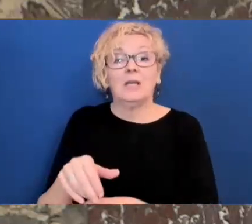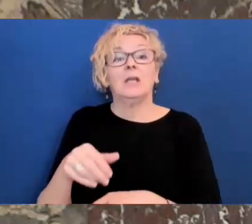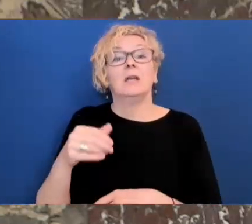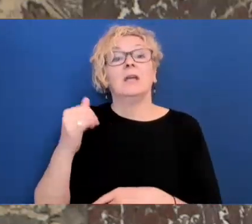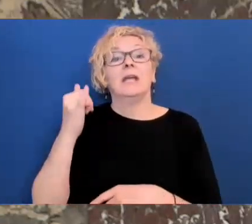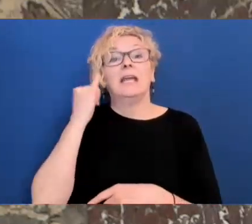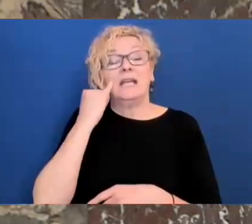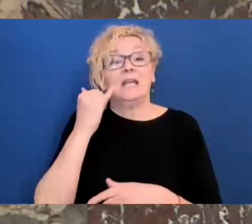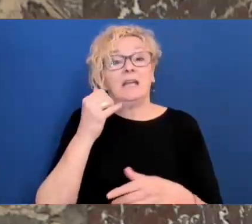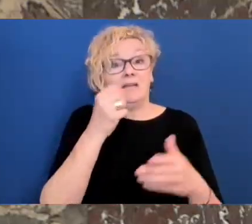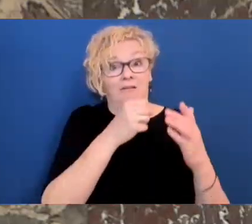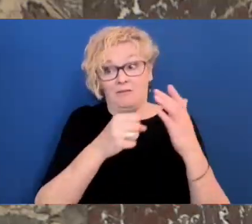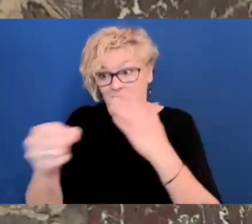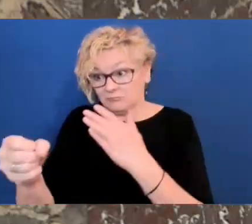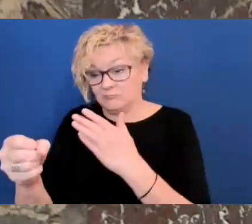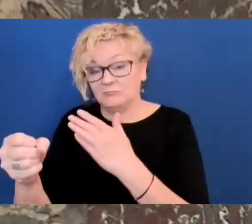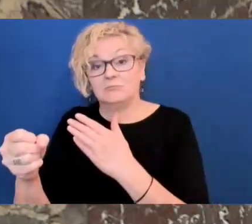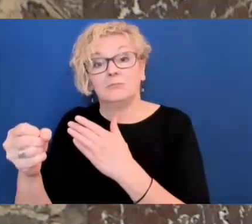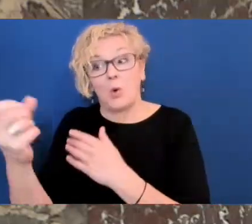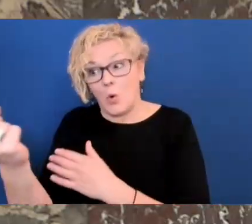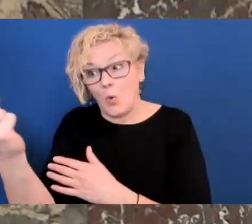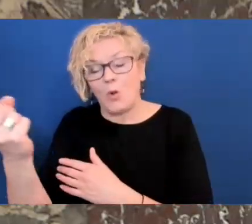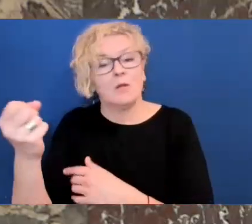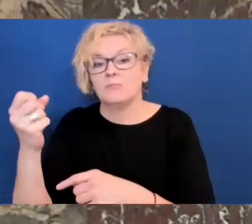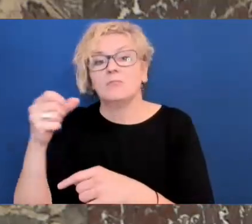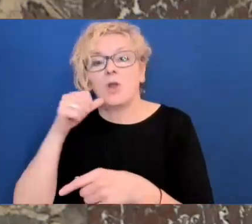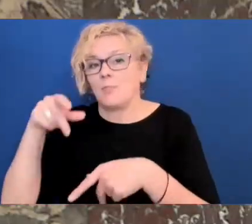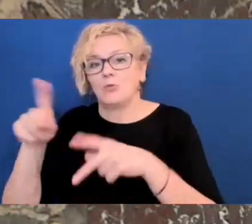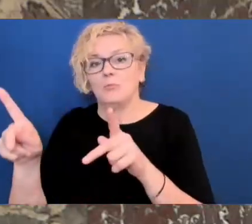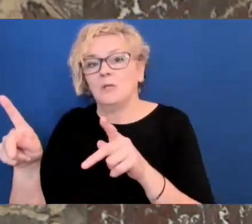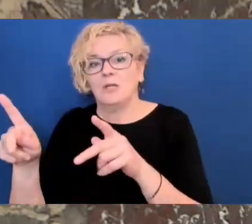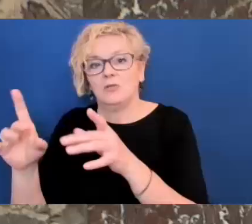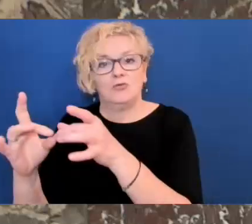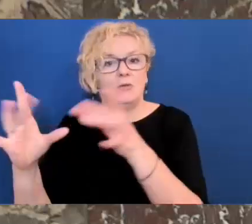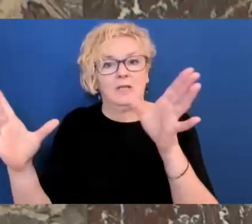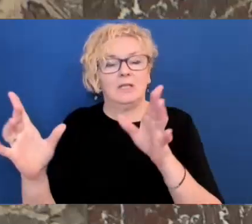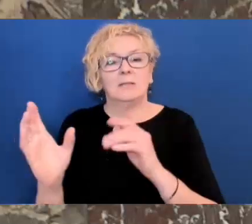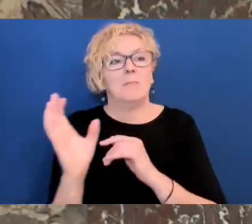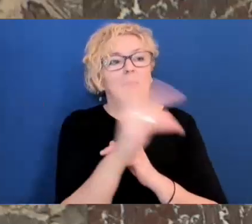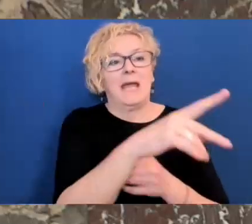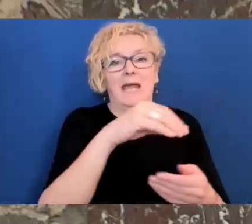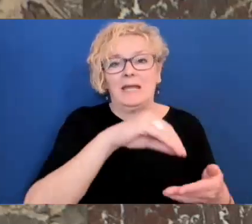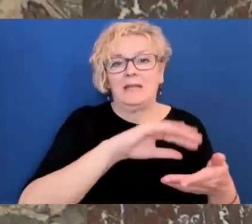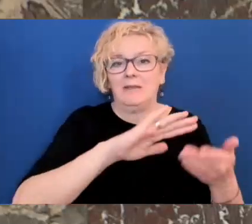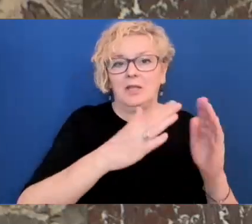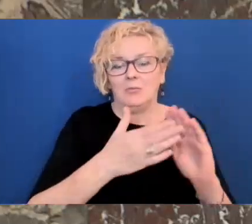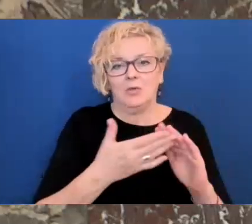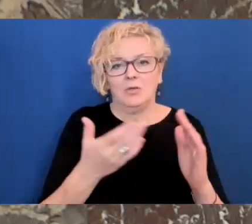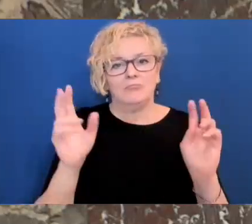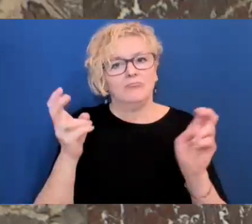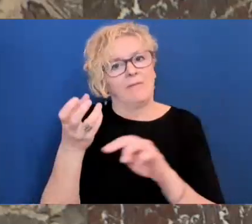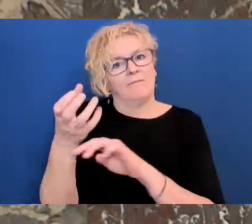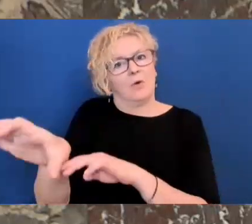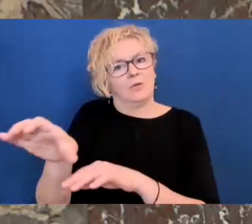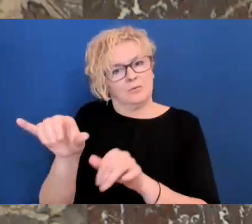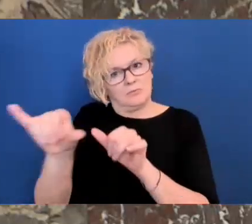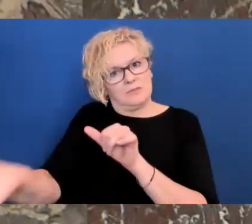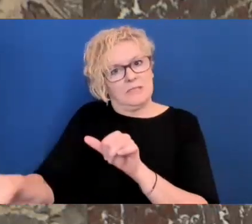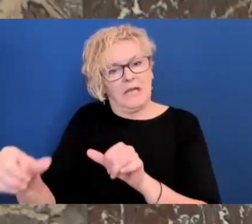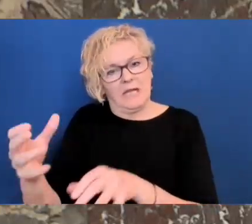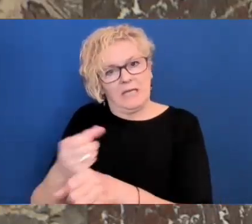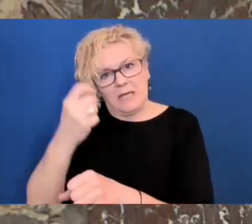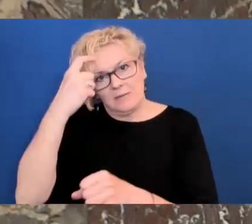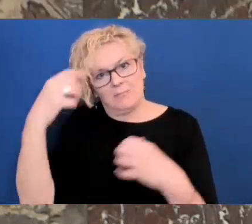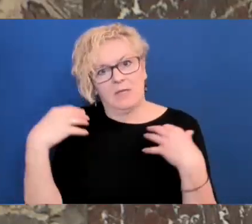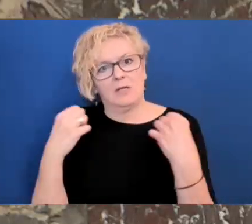untreated. We're opening additional beds for people who aren't in contact with the criminal justice system at Maple Ridge, and we will be at other sites across